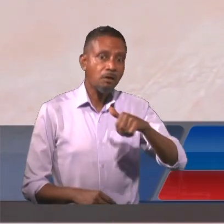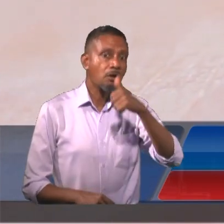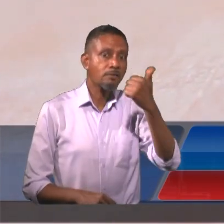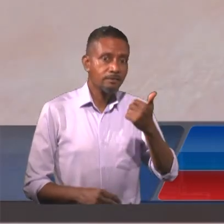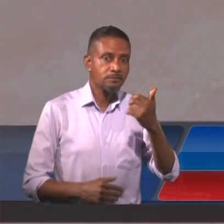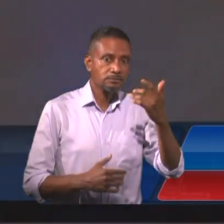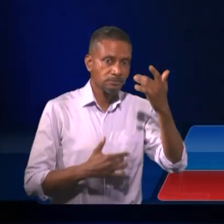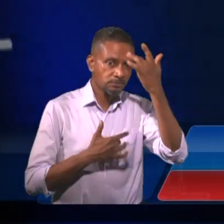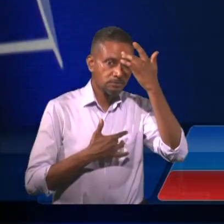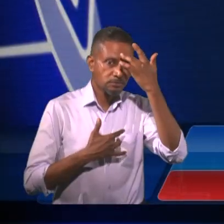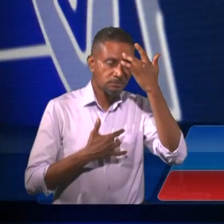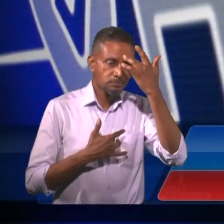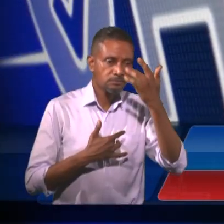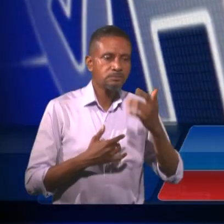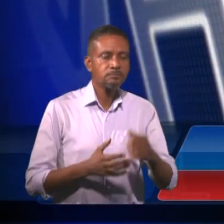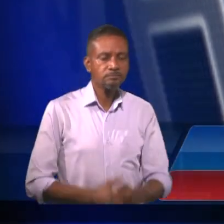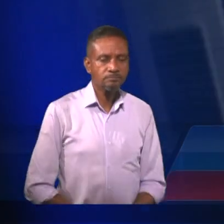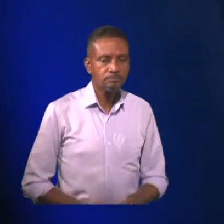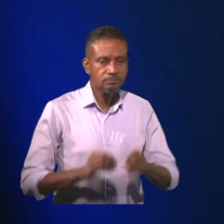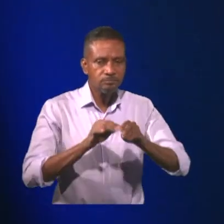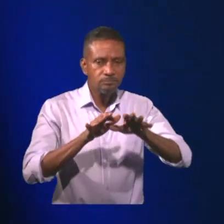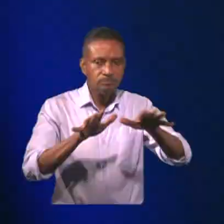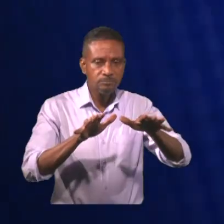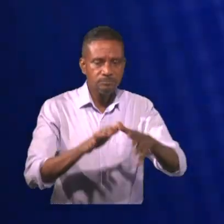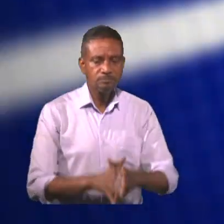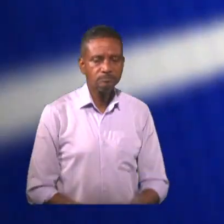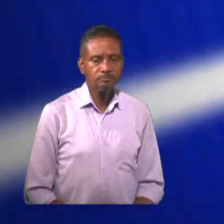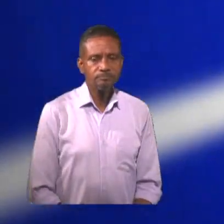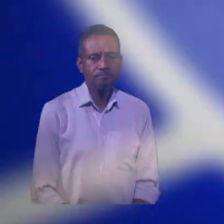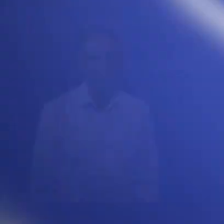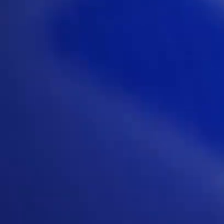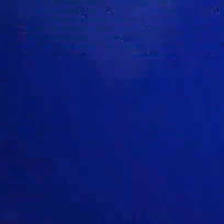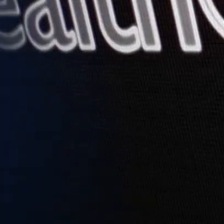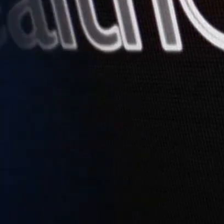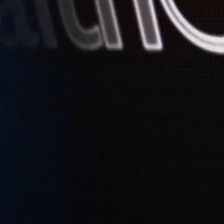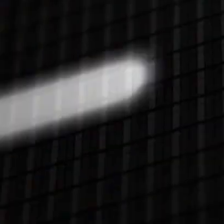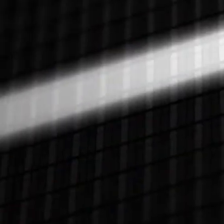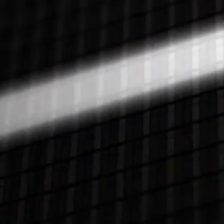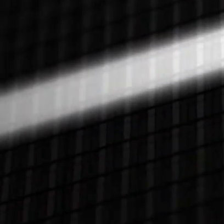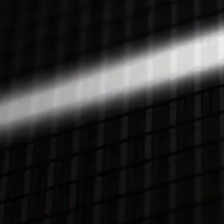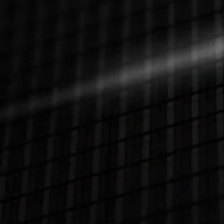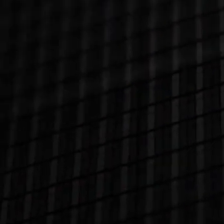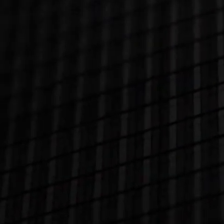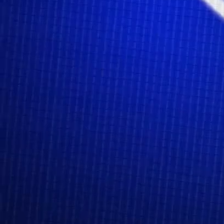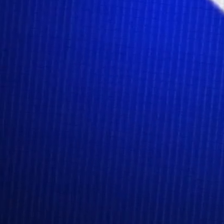I'm Karen Kozier-Philip with your TTT News Health Check.